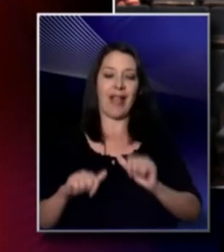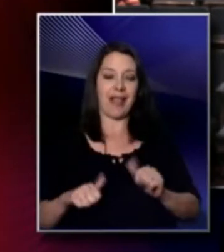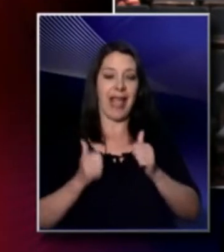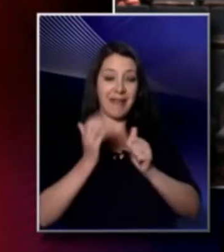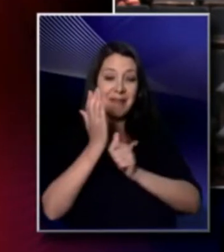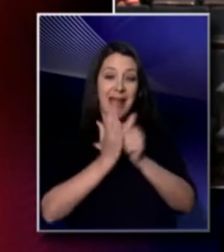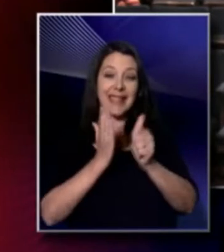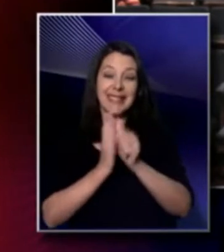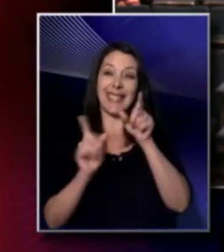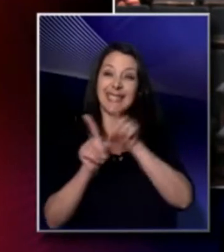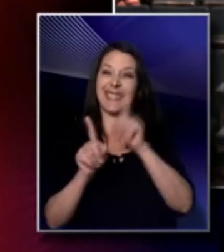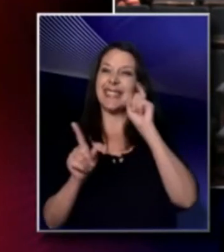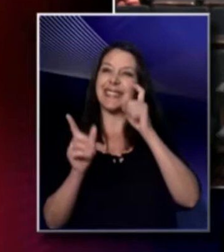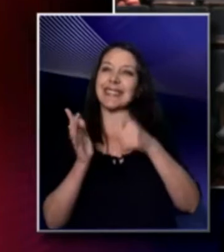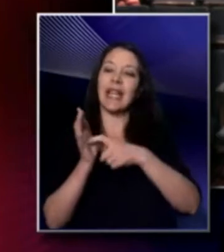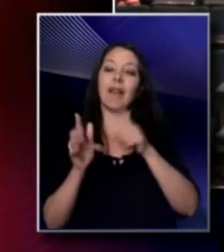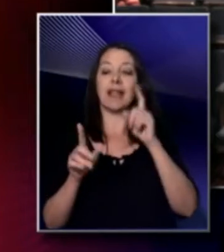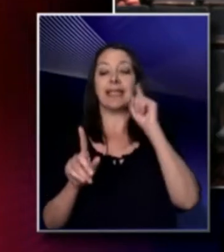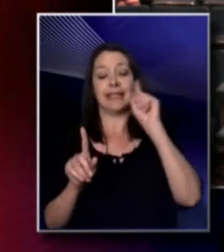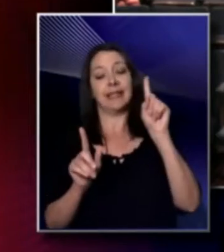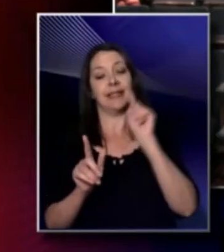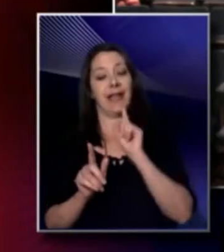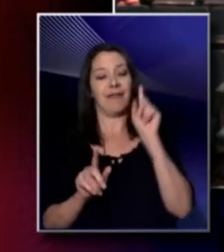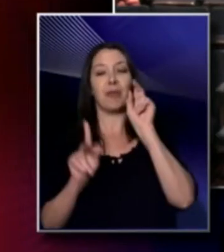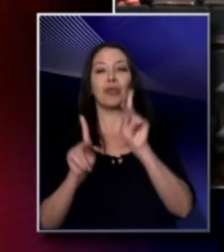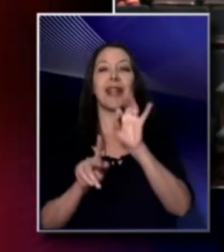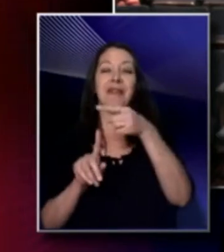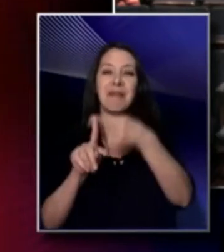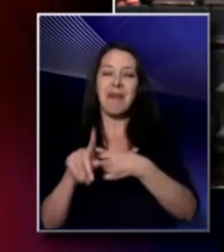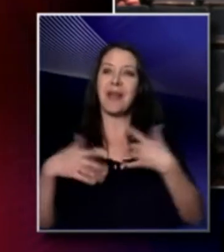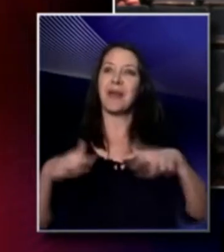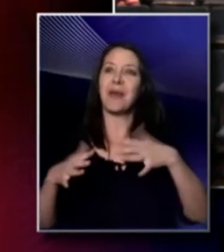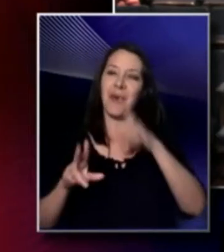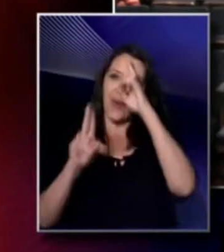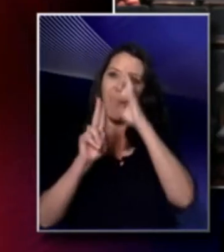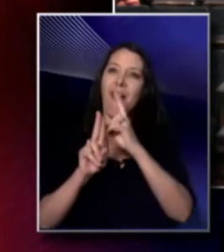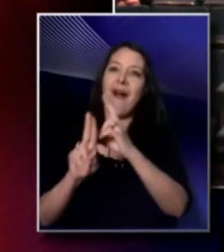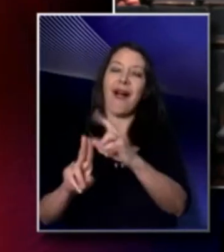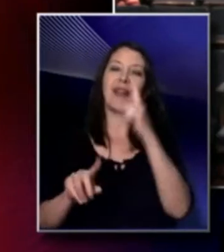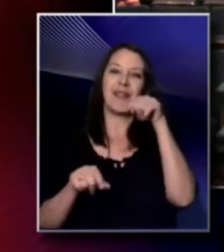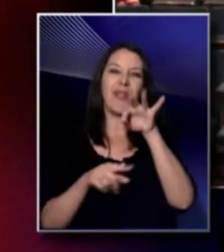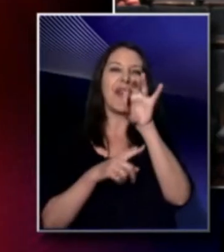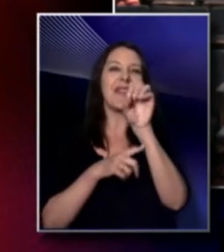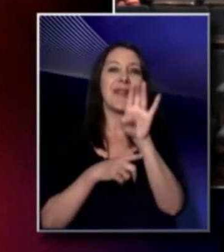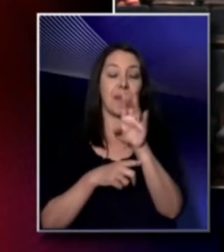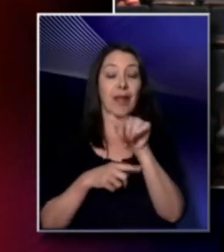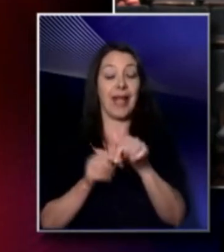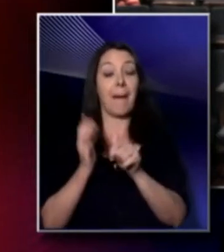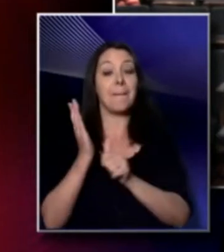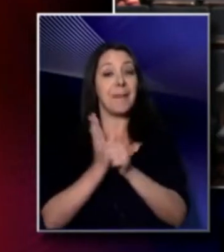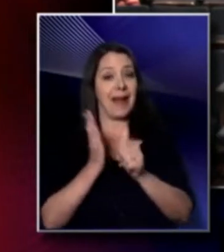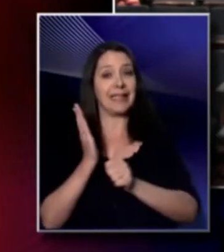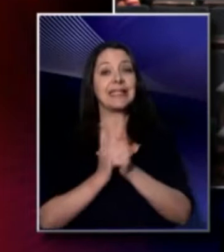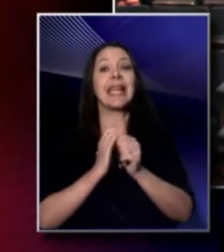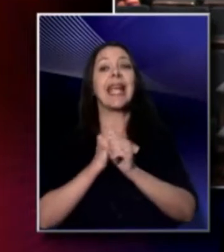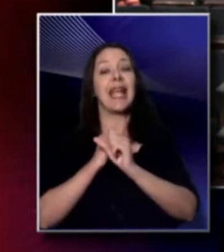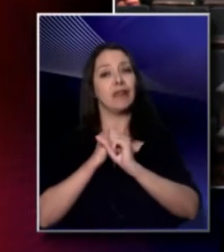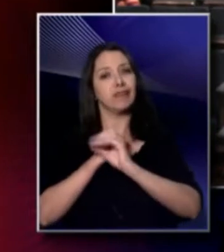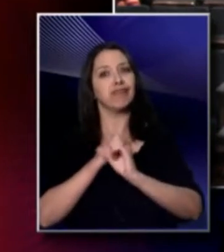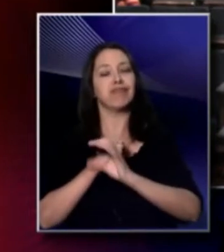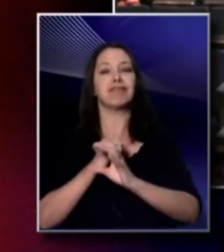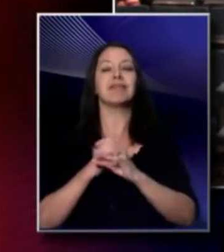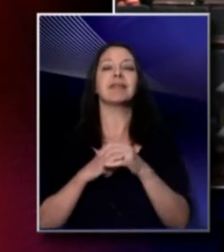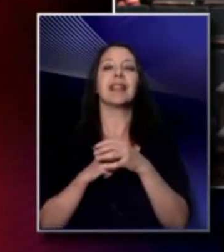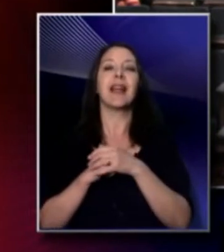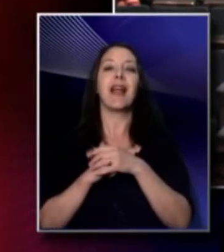the Deaf Person of the Month for the month of February. It's a very big honor. It's a magazine run, published, and